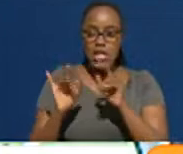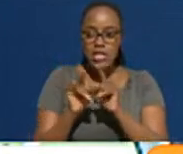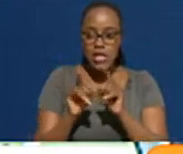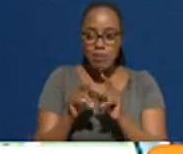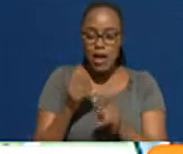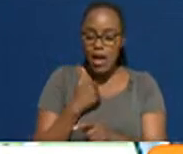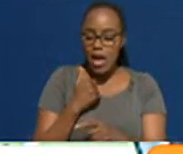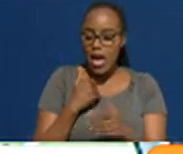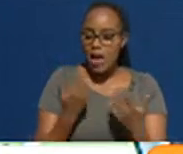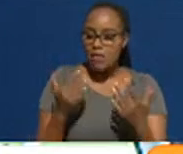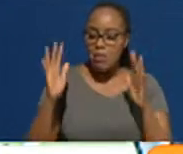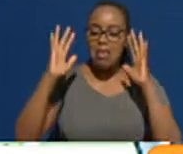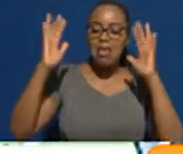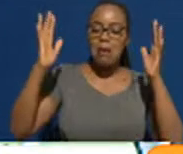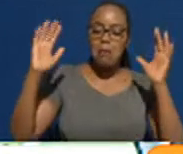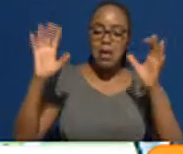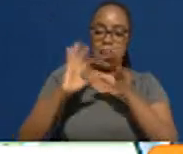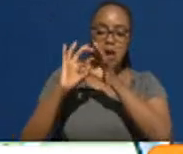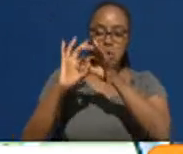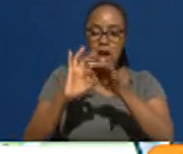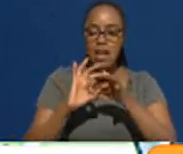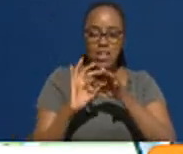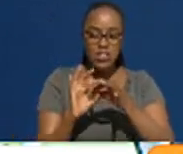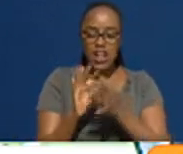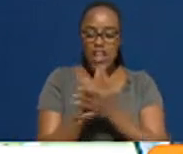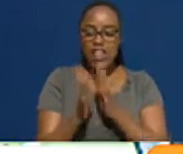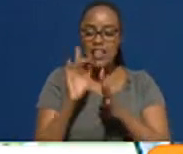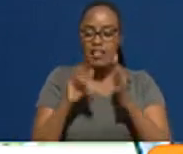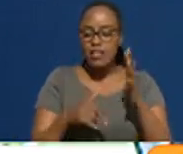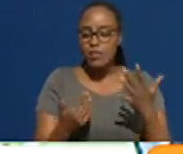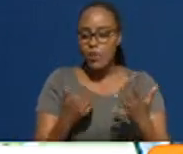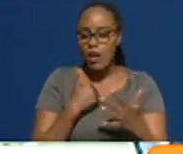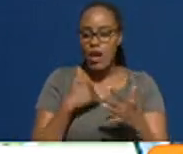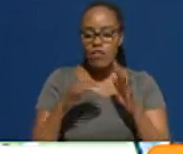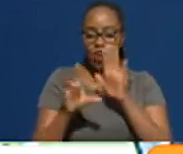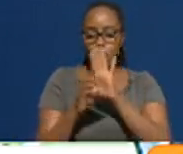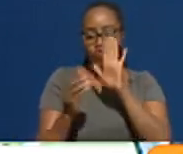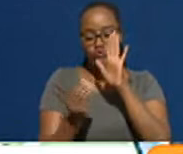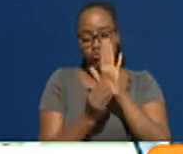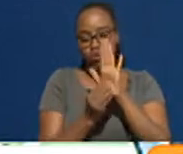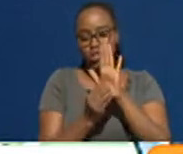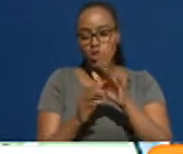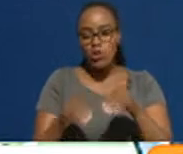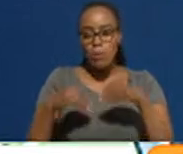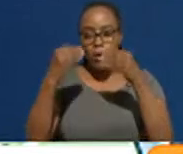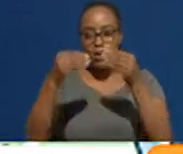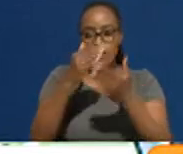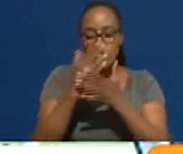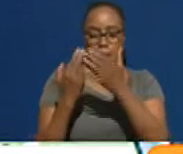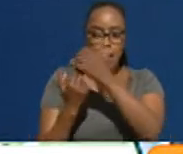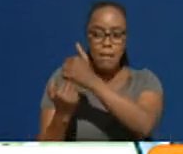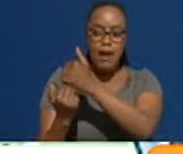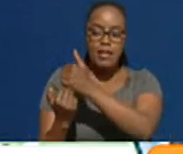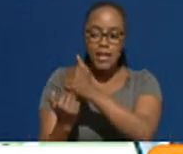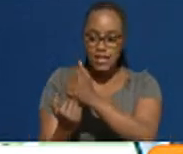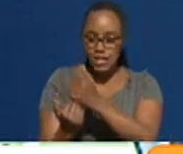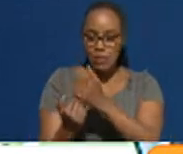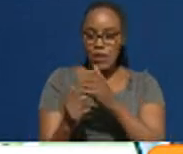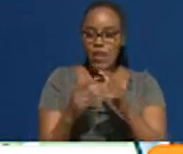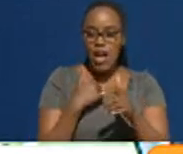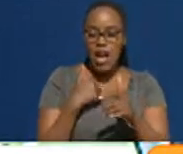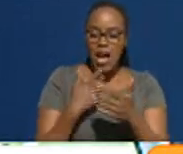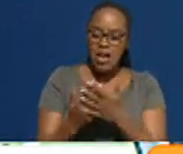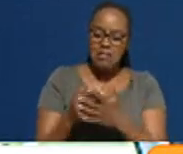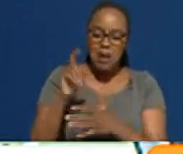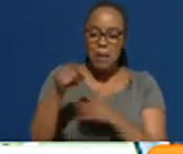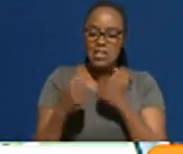amorphous coalitions, everybody was in a hurry. I said, why don't we amend this law to provide some element of partnerships where there was no loyalty, et